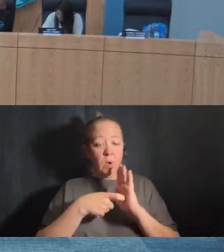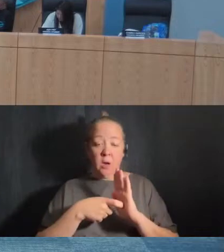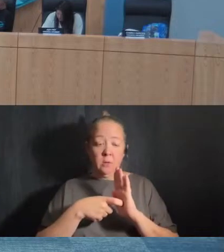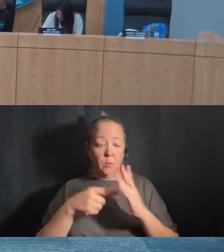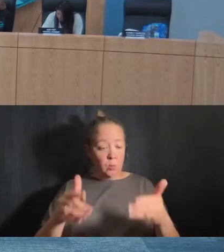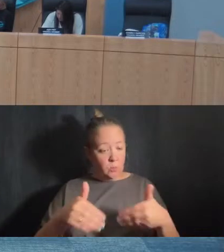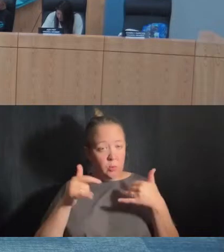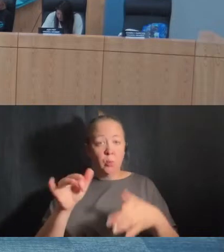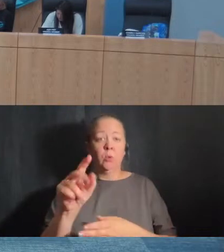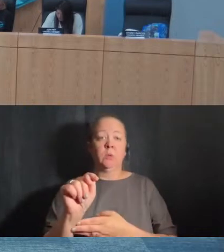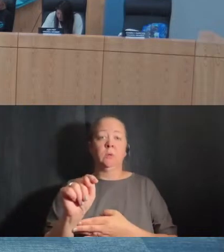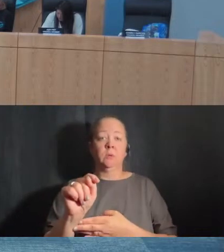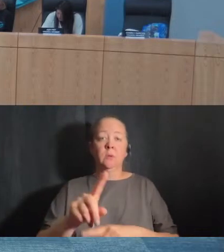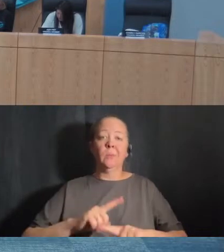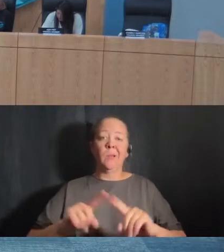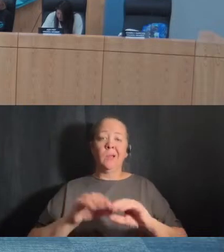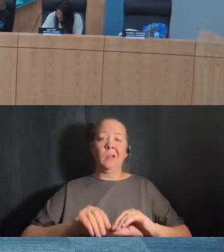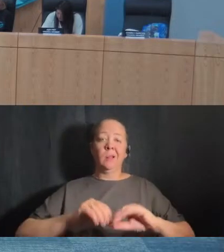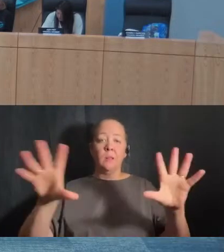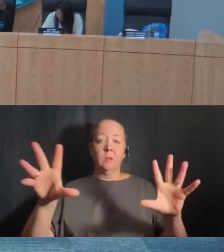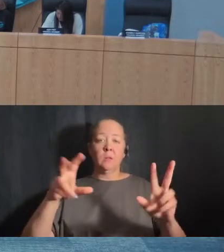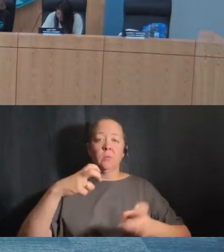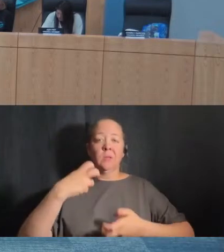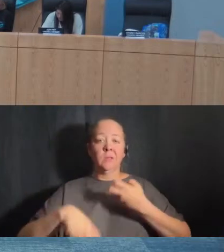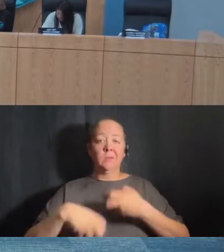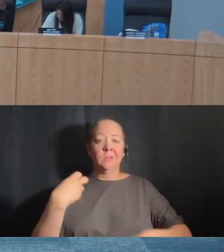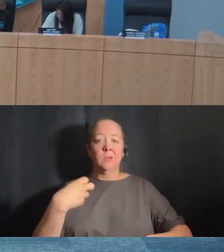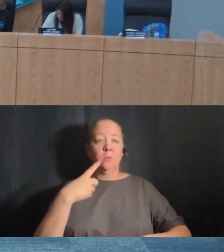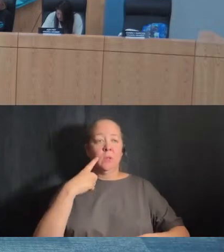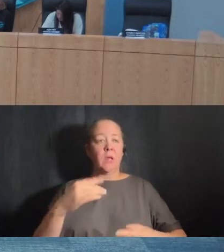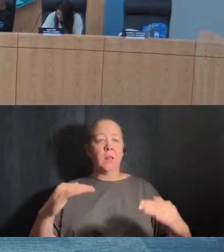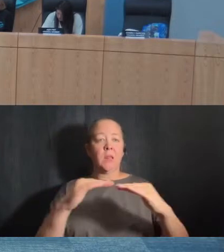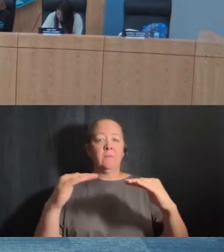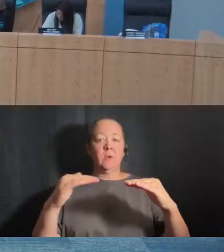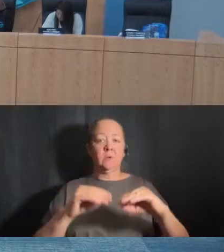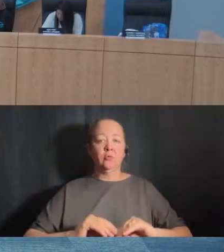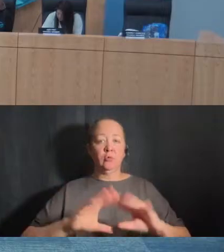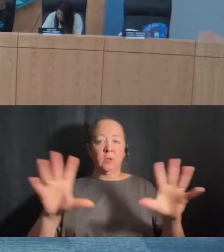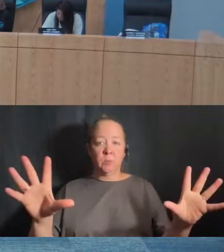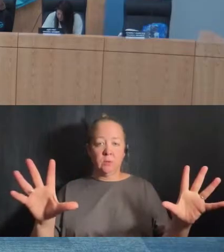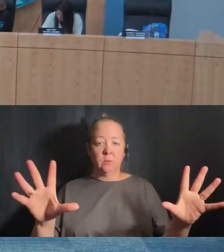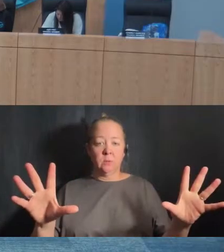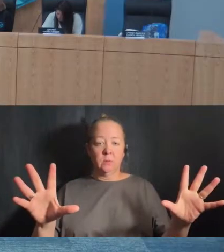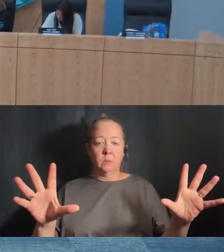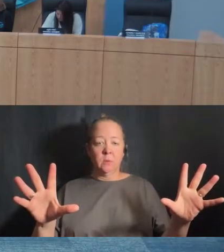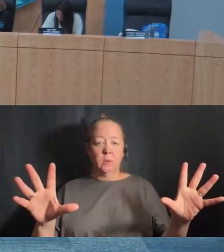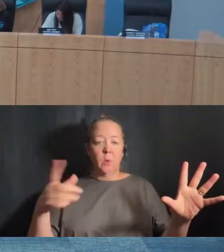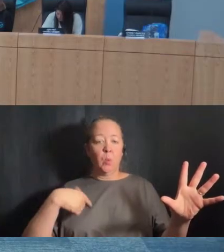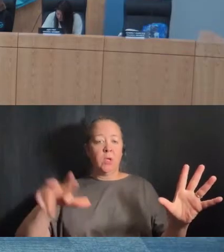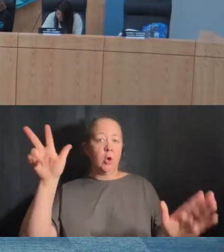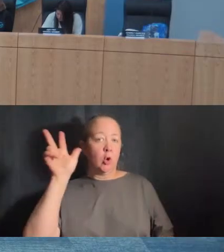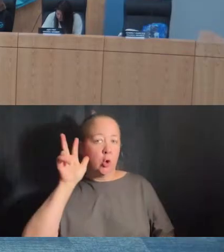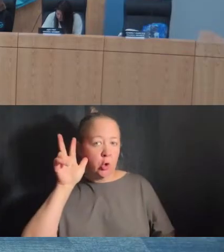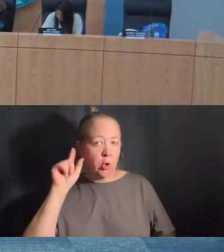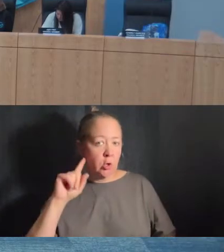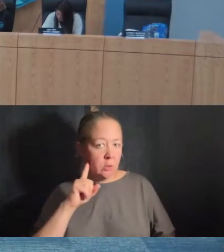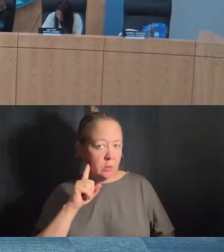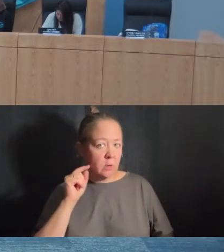clearly there's an issue with the level of transparency. We heard that issue last